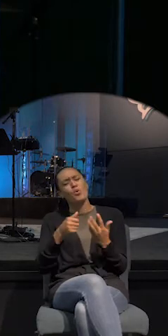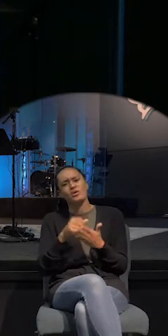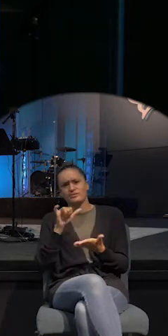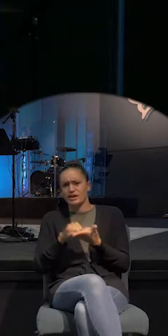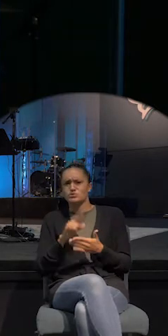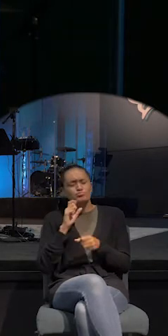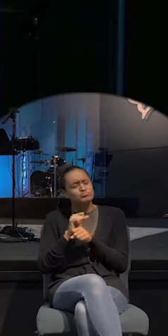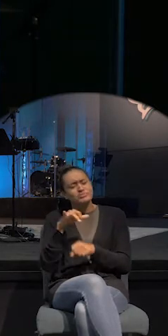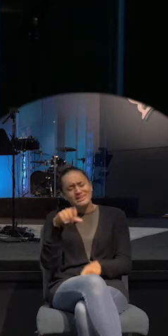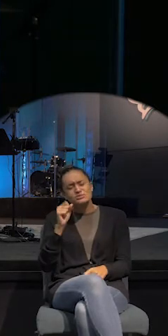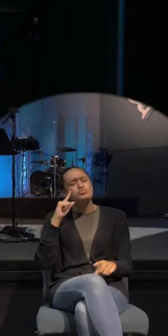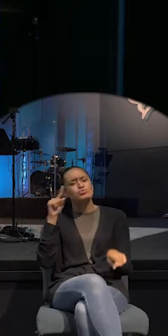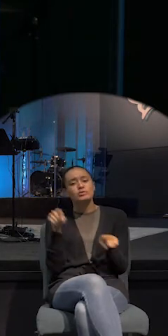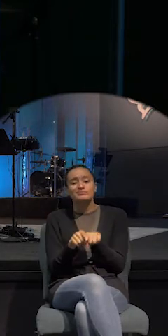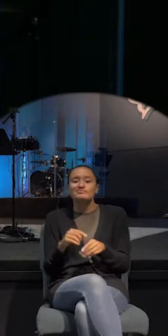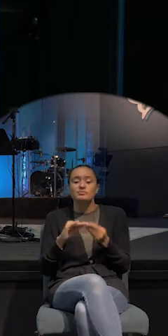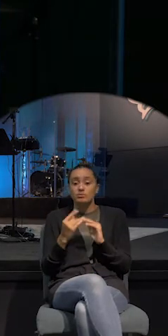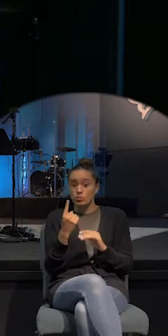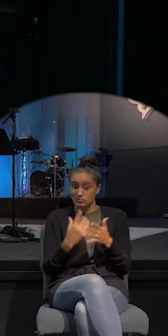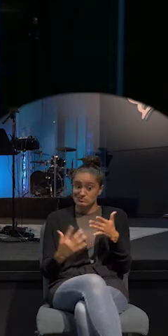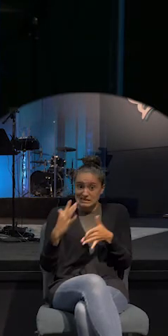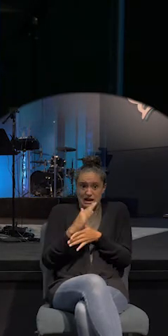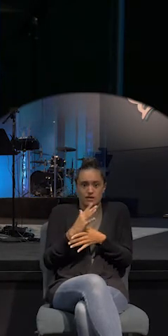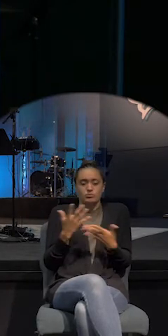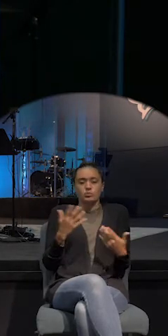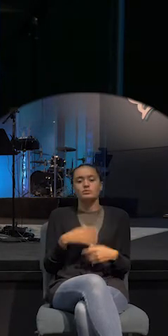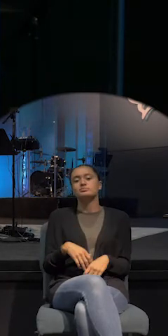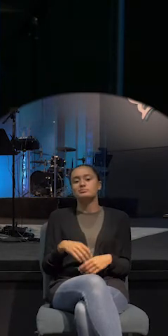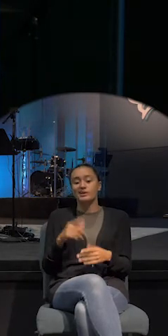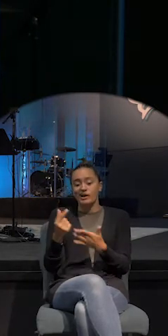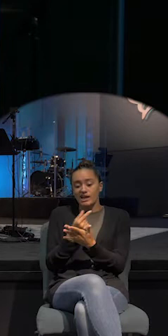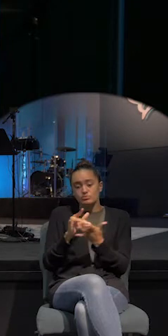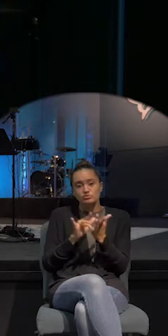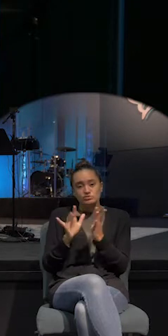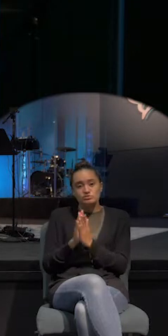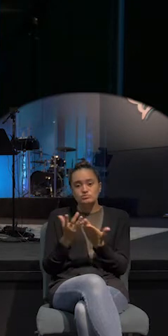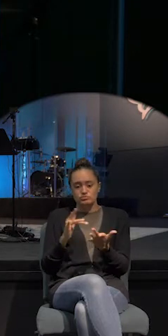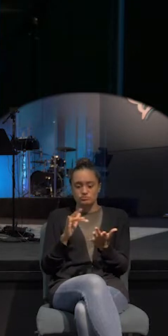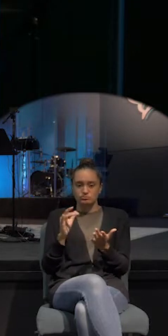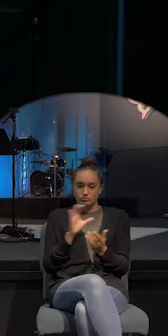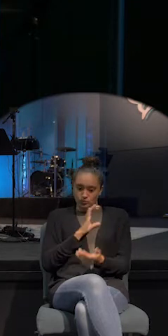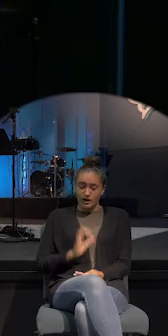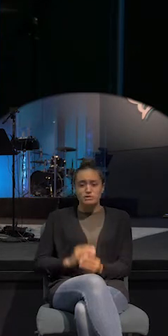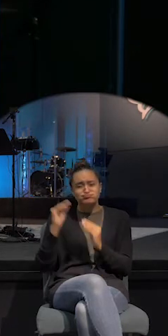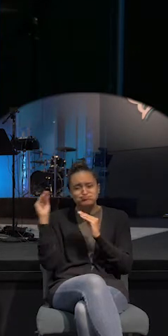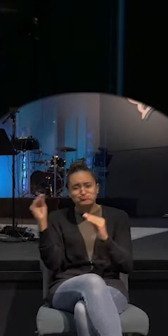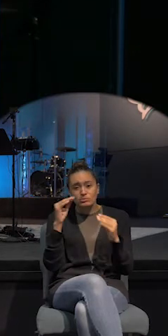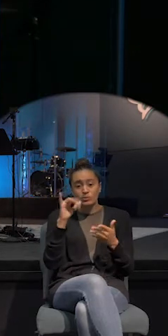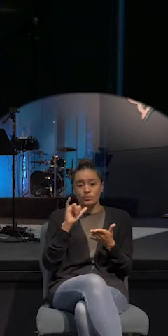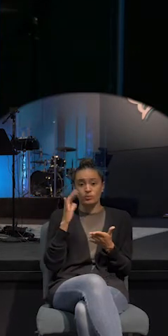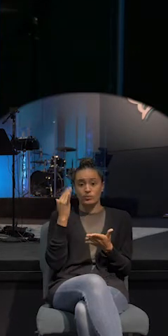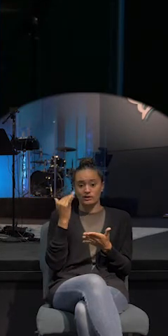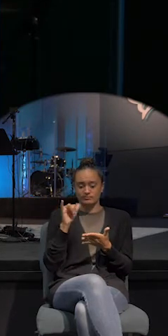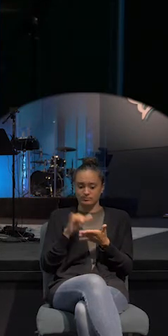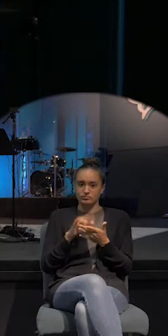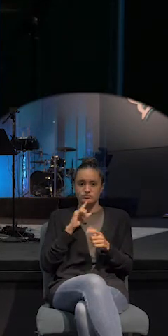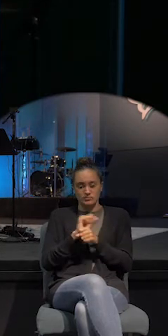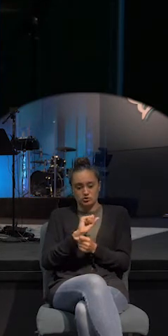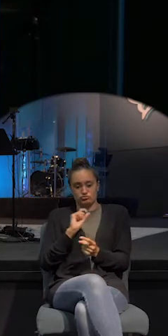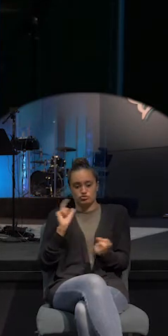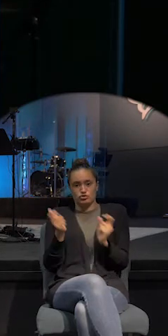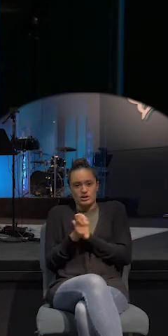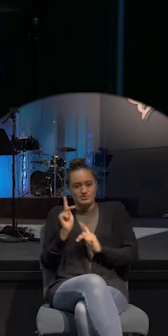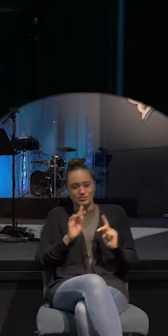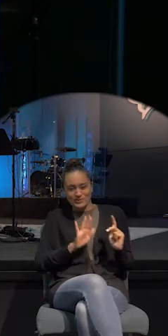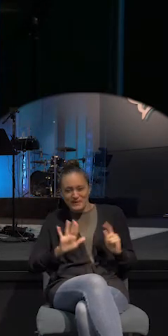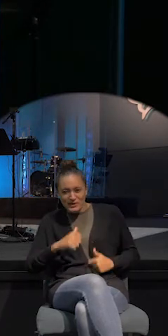with me. But the number one thing is the gospel of Jesus Christ, because that's what changes people's lives.